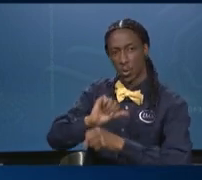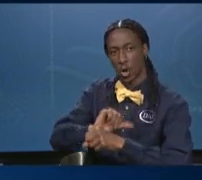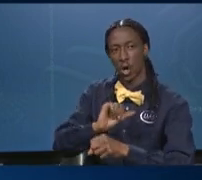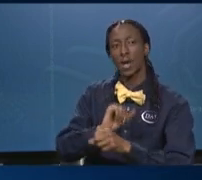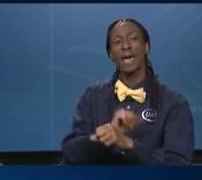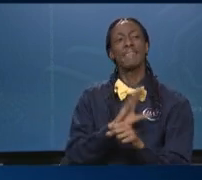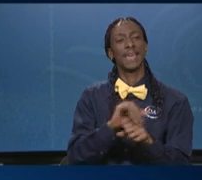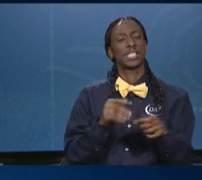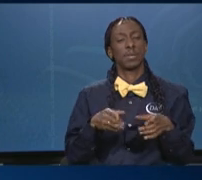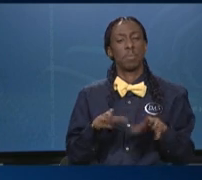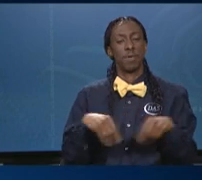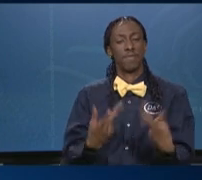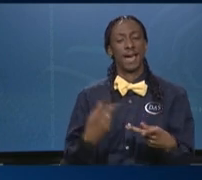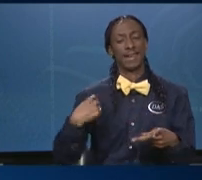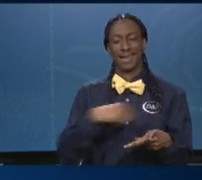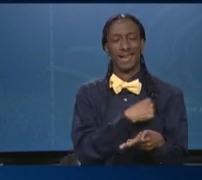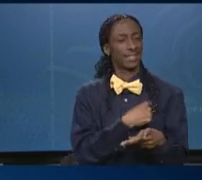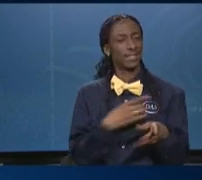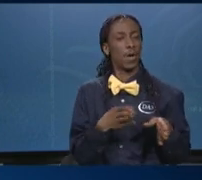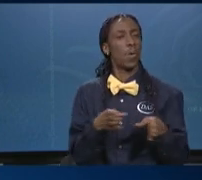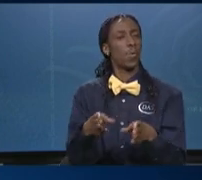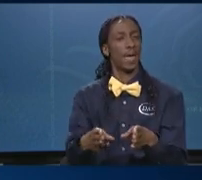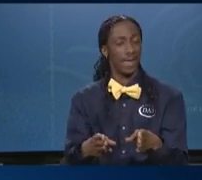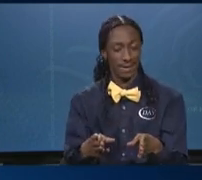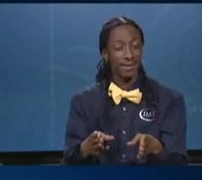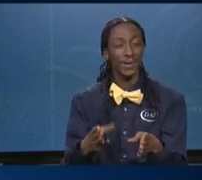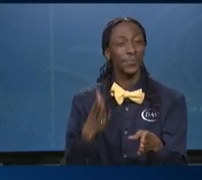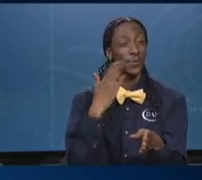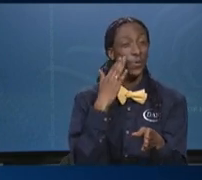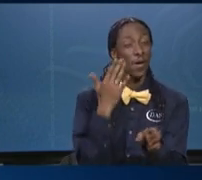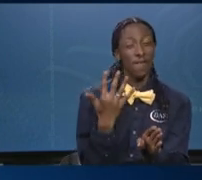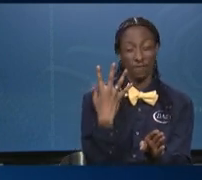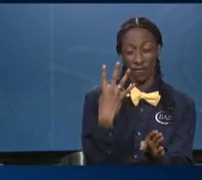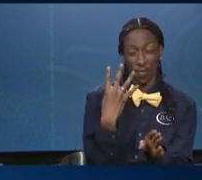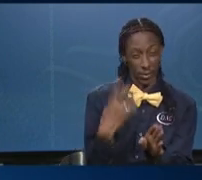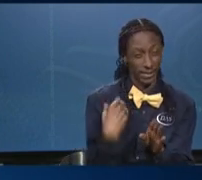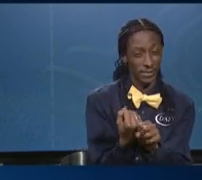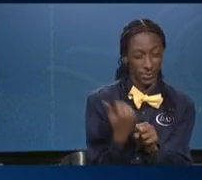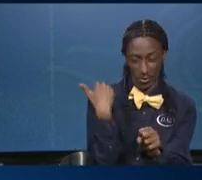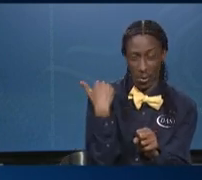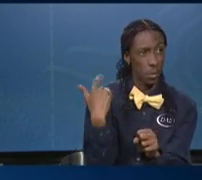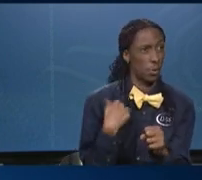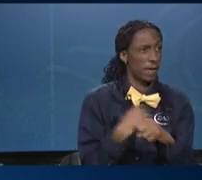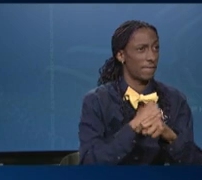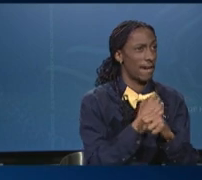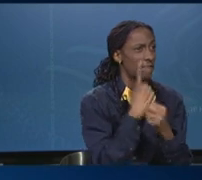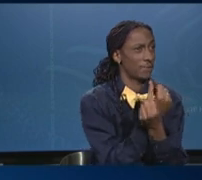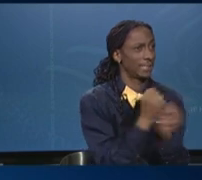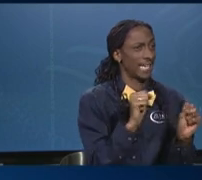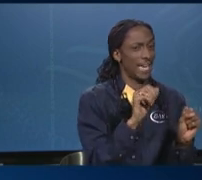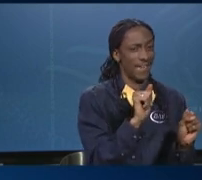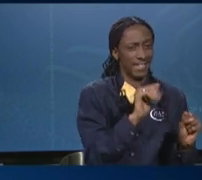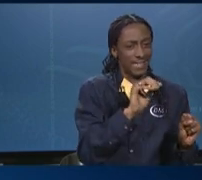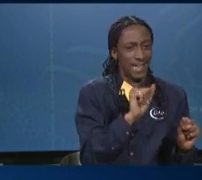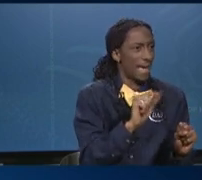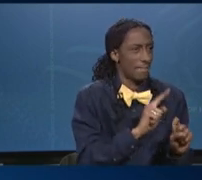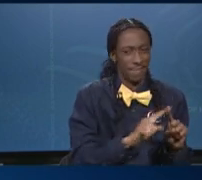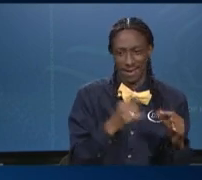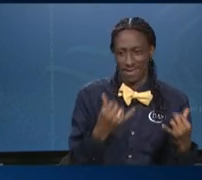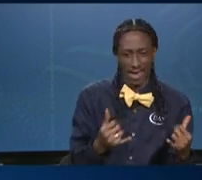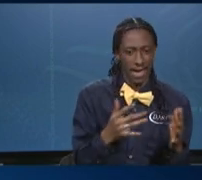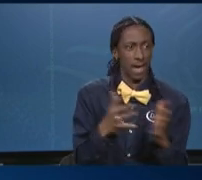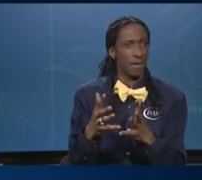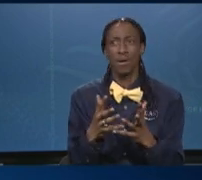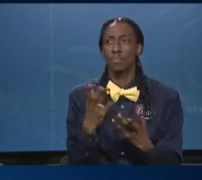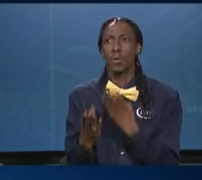to go from 4 years ago fighting to just save the ACA to something that's like in the proposals and Build Back